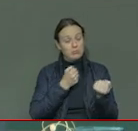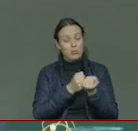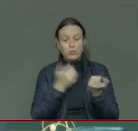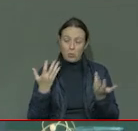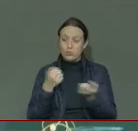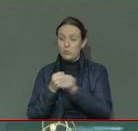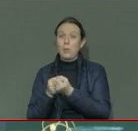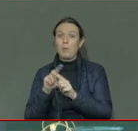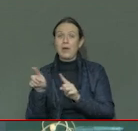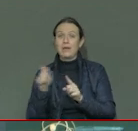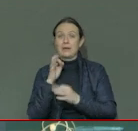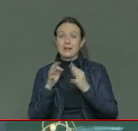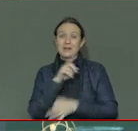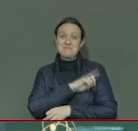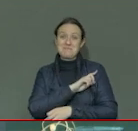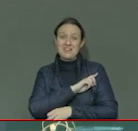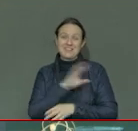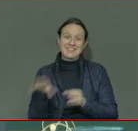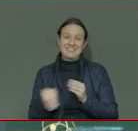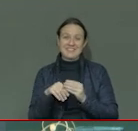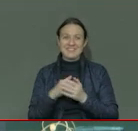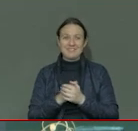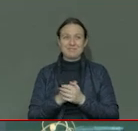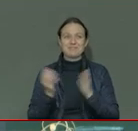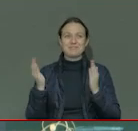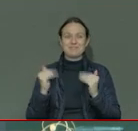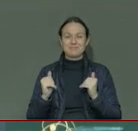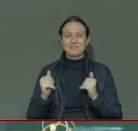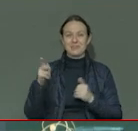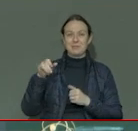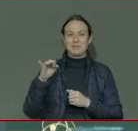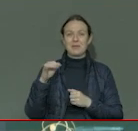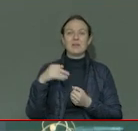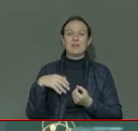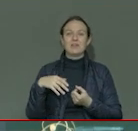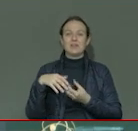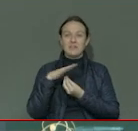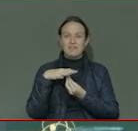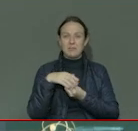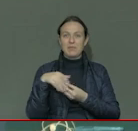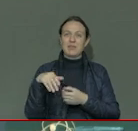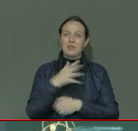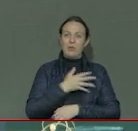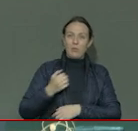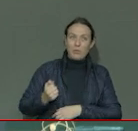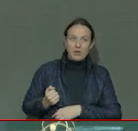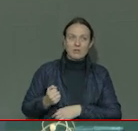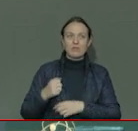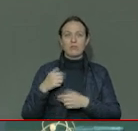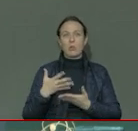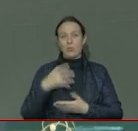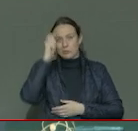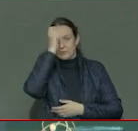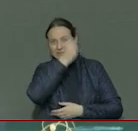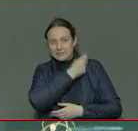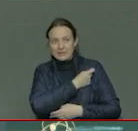what your reasoning is. And then you have Pi's family. You have Meena Patel, Pi's wife. You have Nikhil, who's Pi's son.